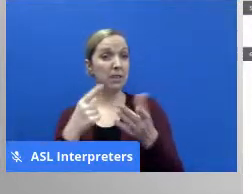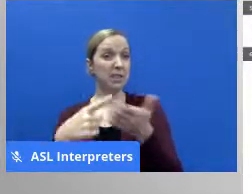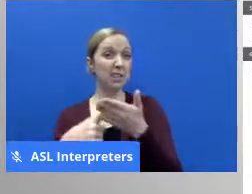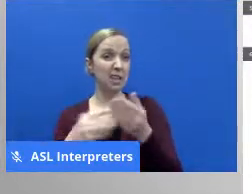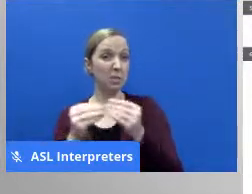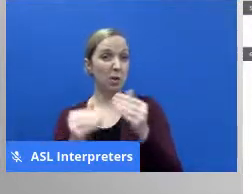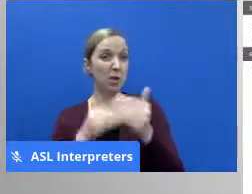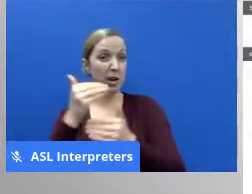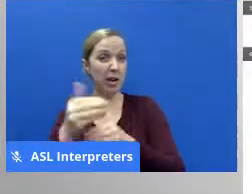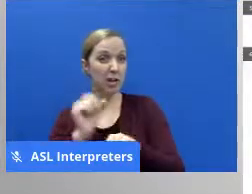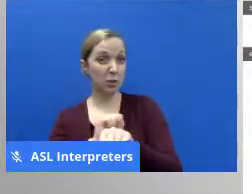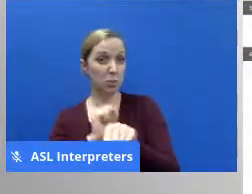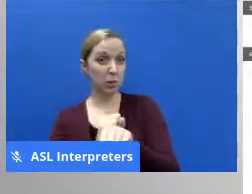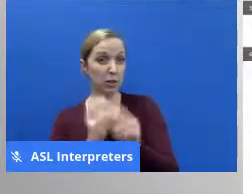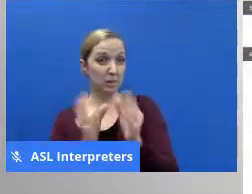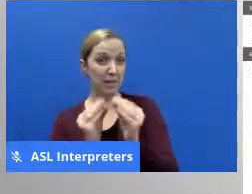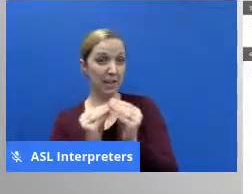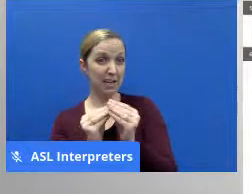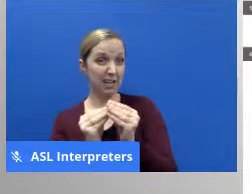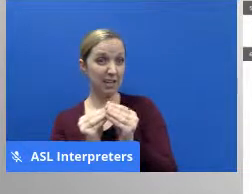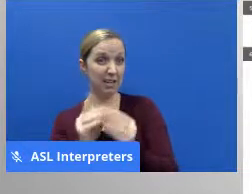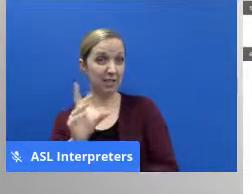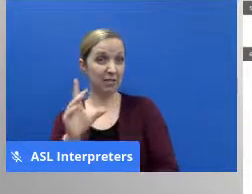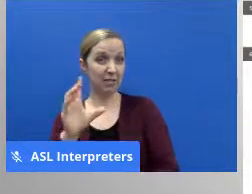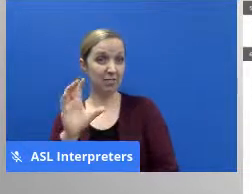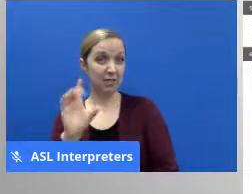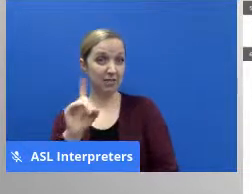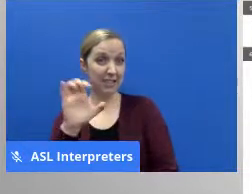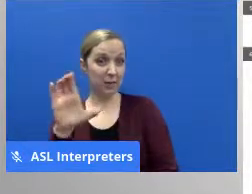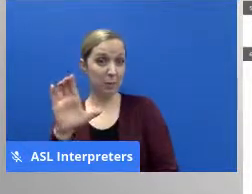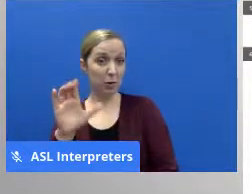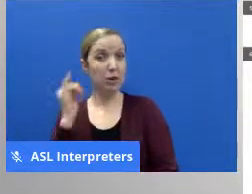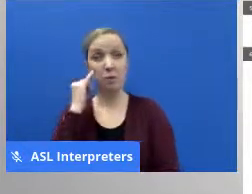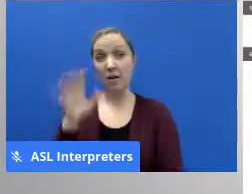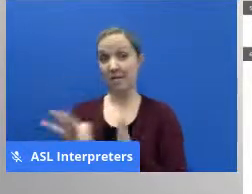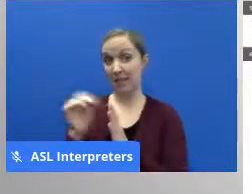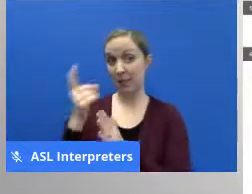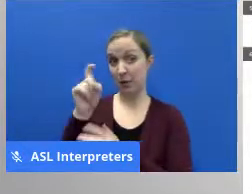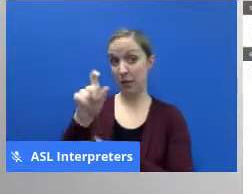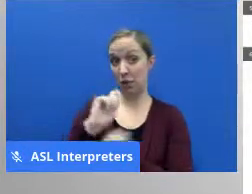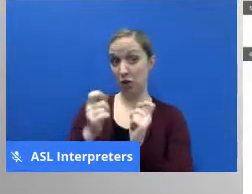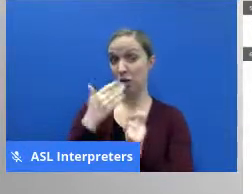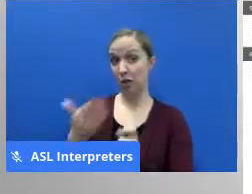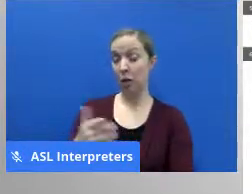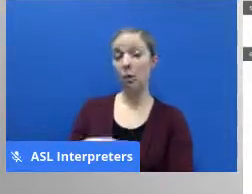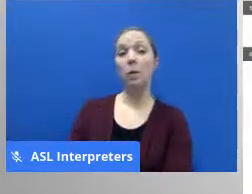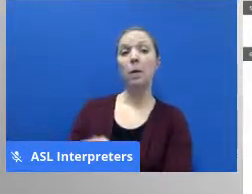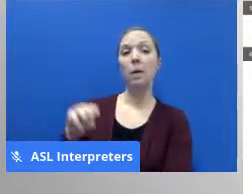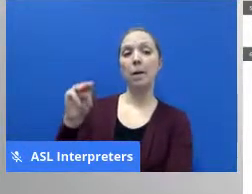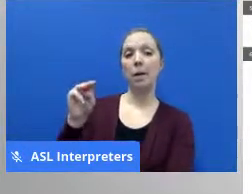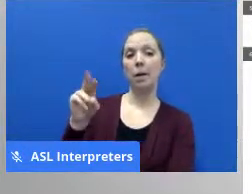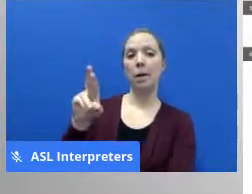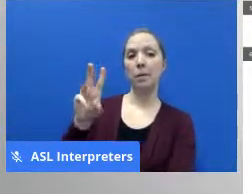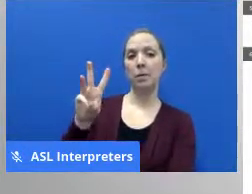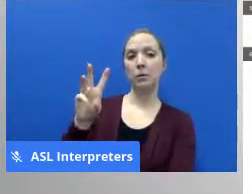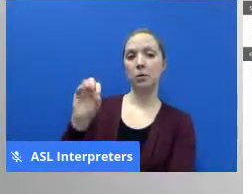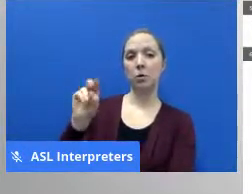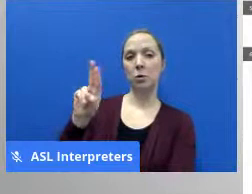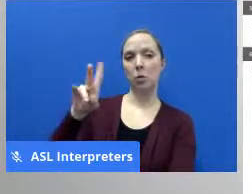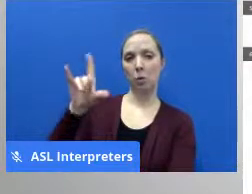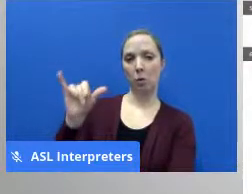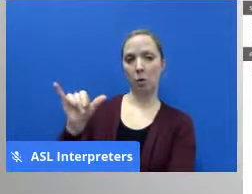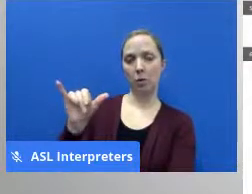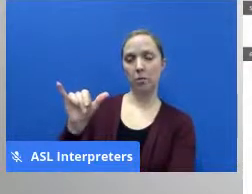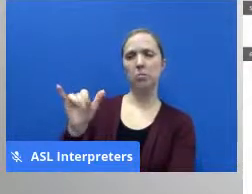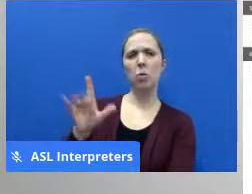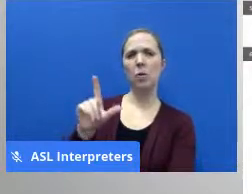December. If we find something that we need to change, absolutely. Thank you. Linda, you did mention one point that is important. You said